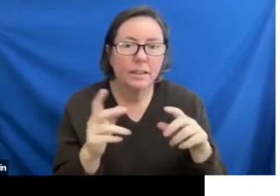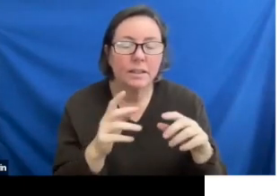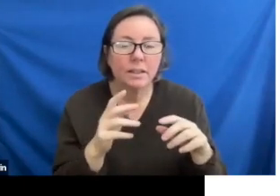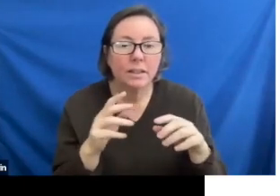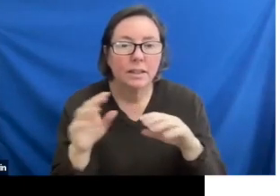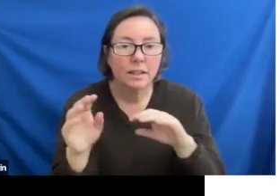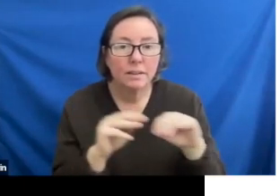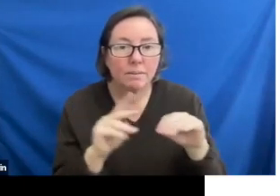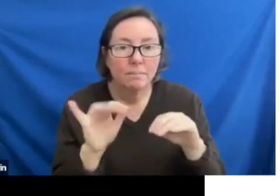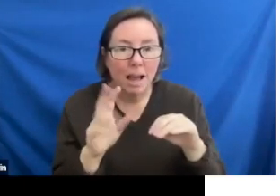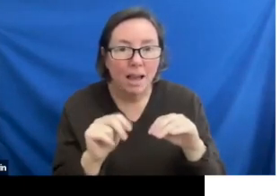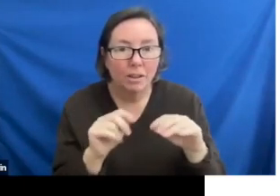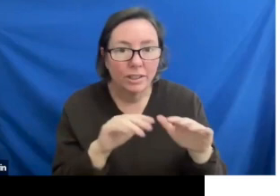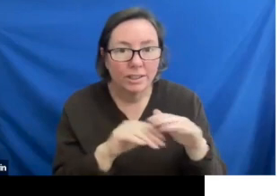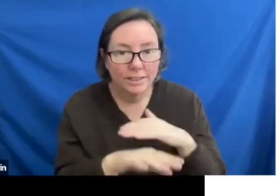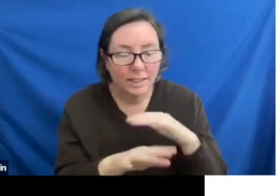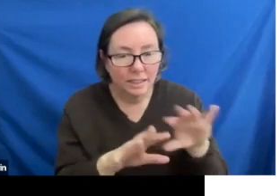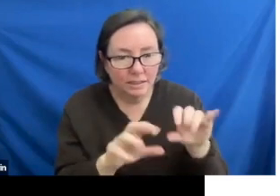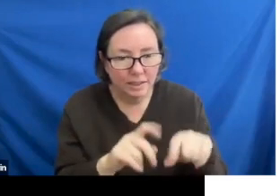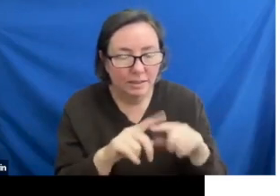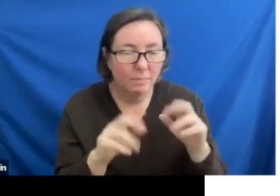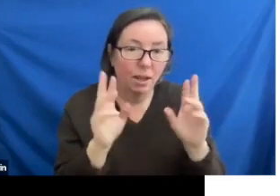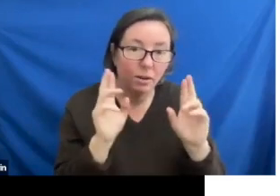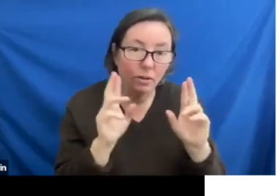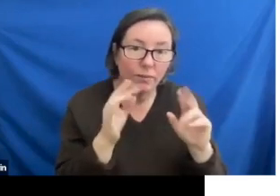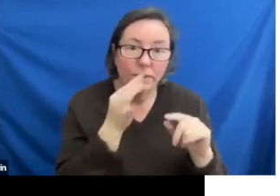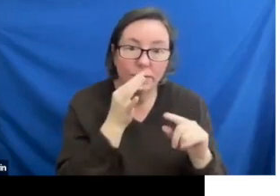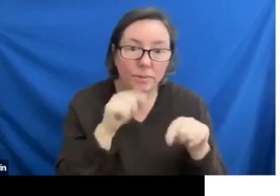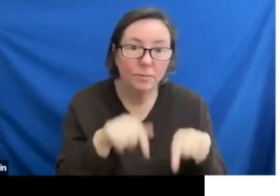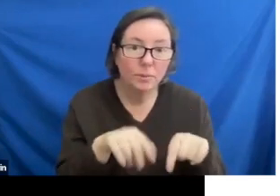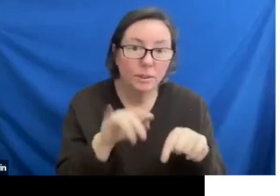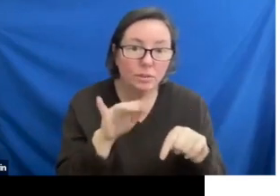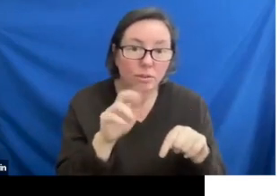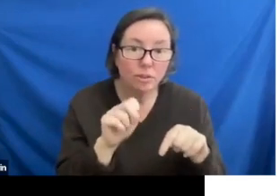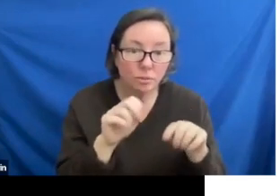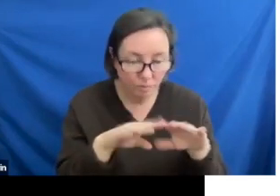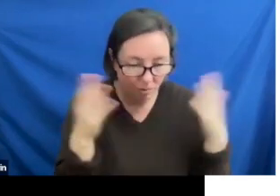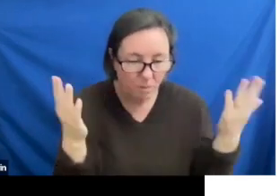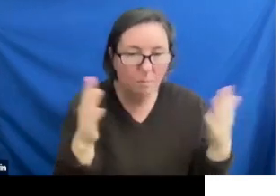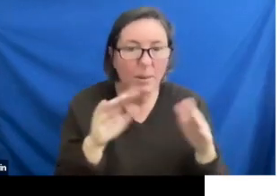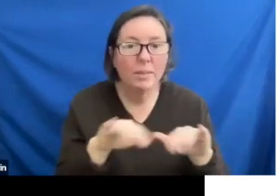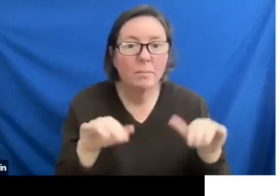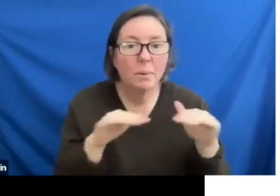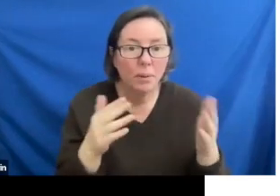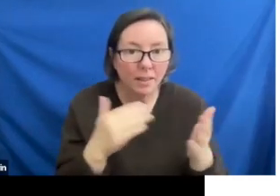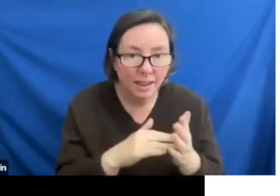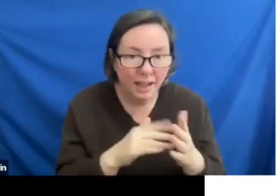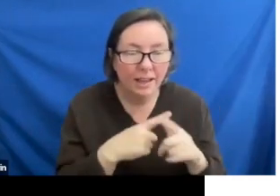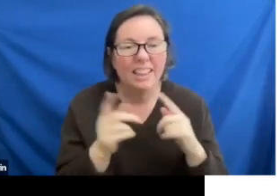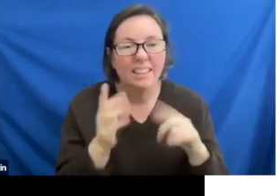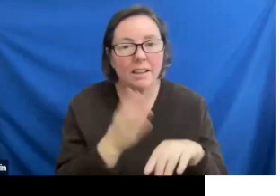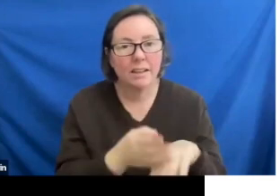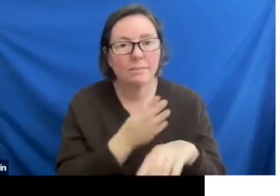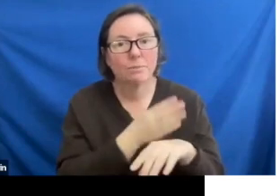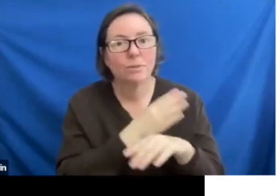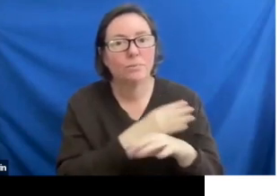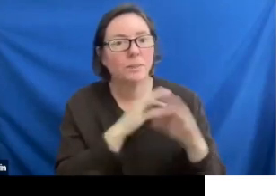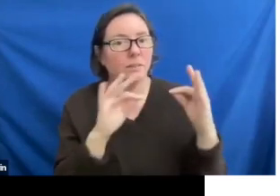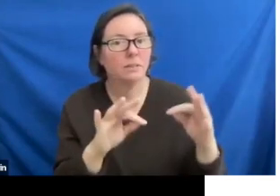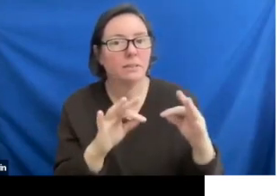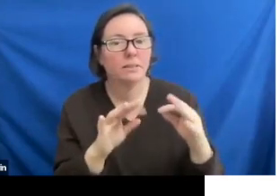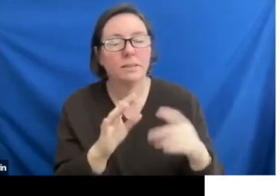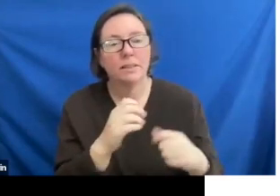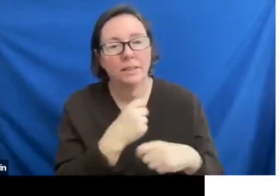forward to getting the pool reopened this June, and then these improvements to really make the CAS, as I said, the